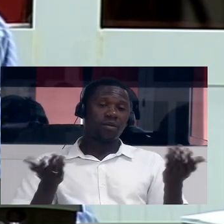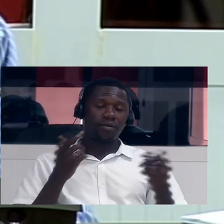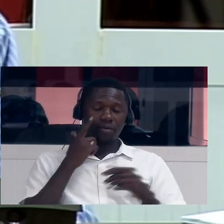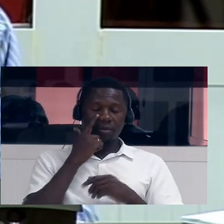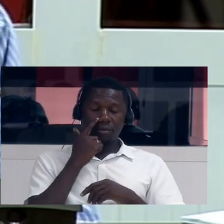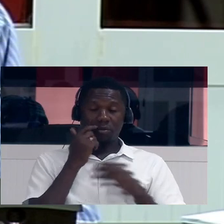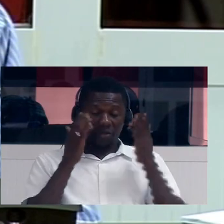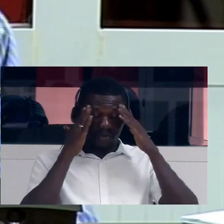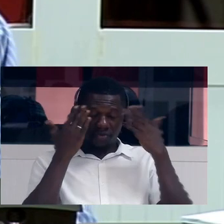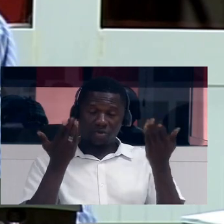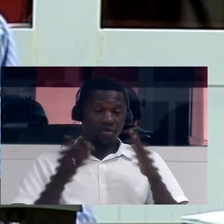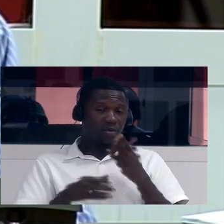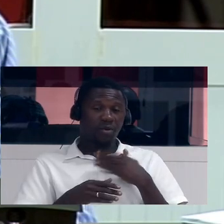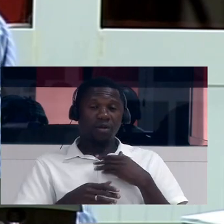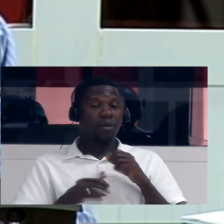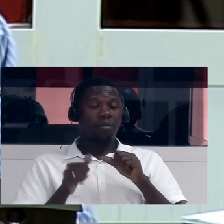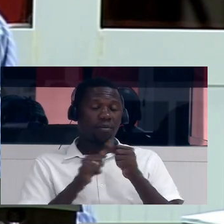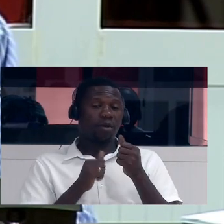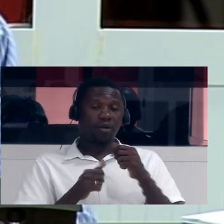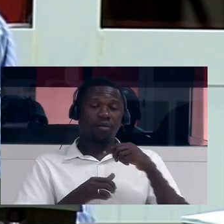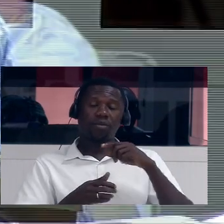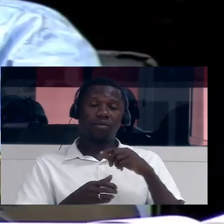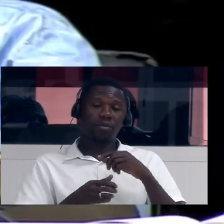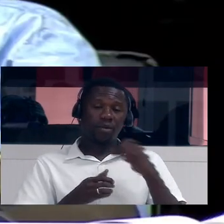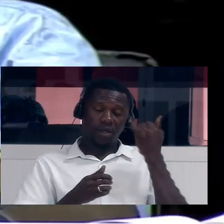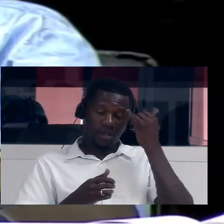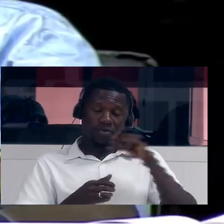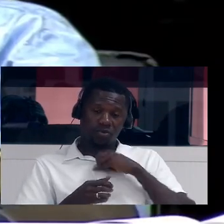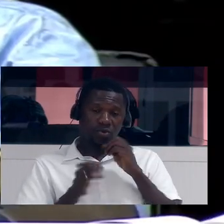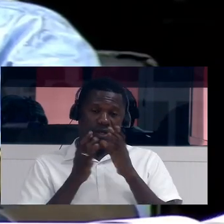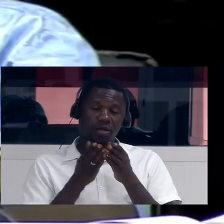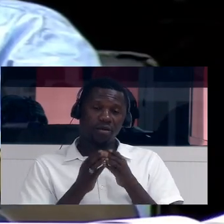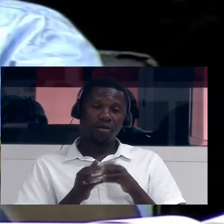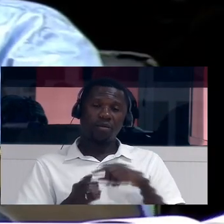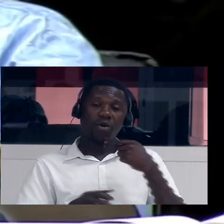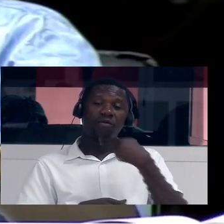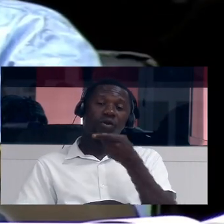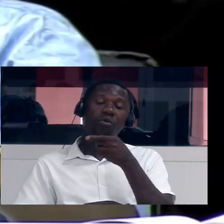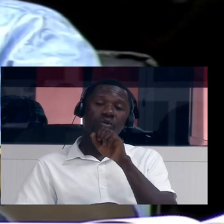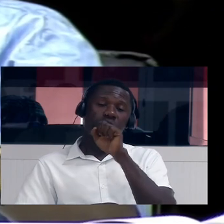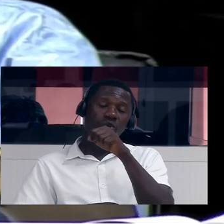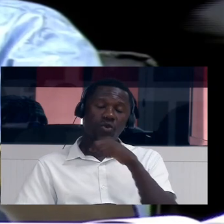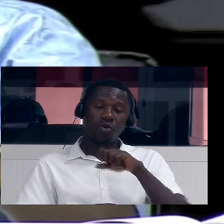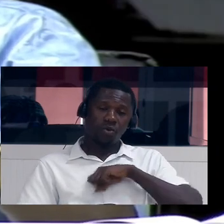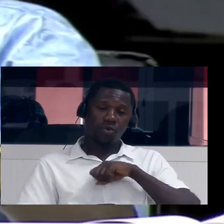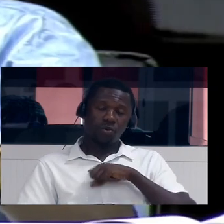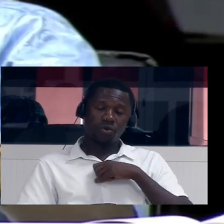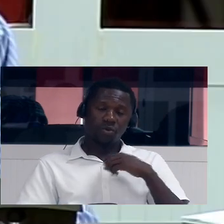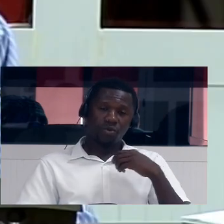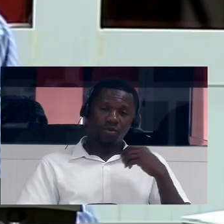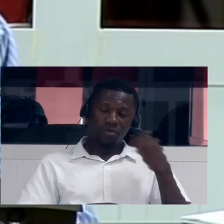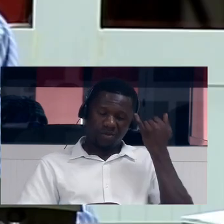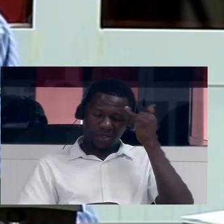maybe he would be in a better position to say. But from your own recollection, was there a threat issued to the